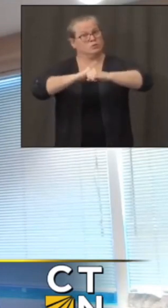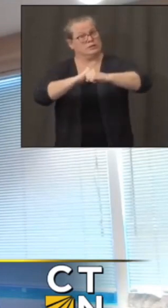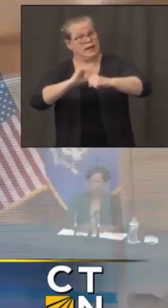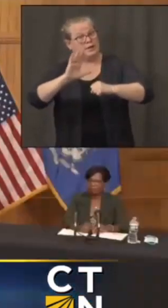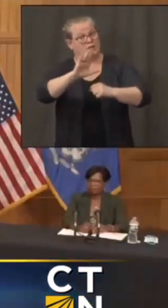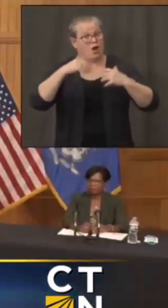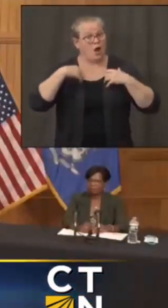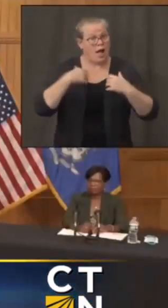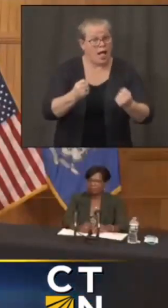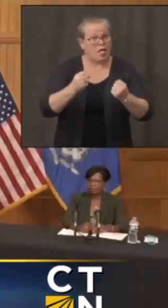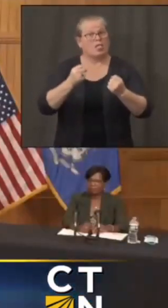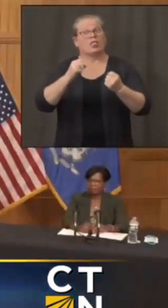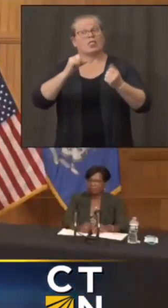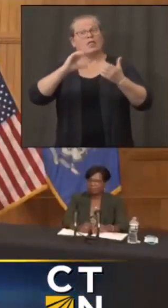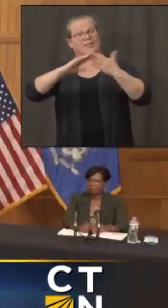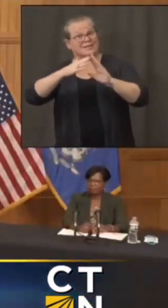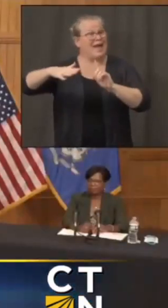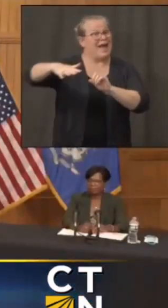Thank you.